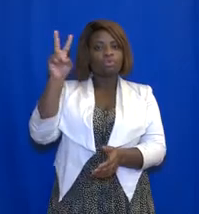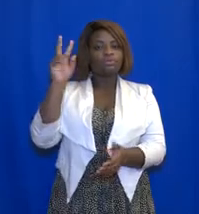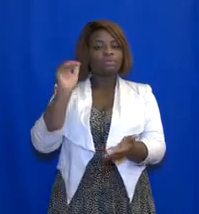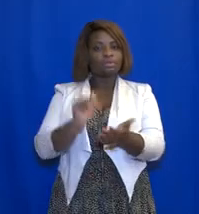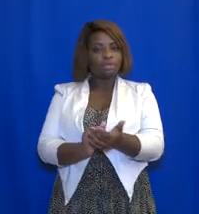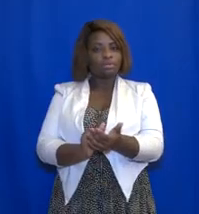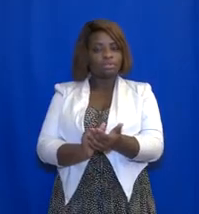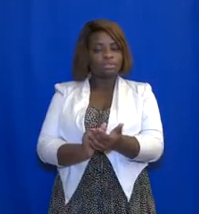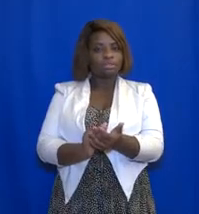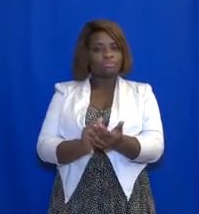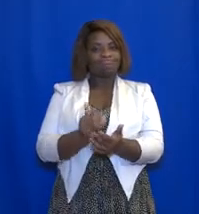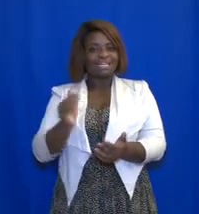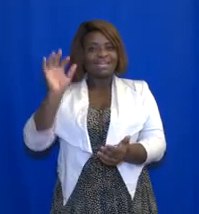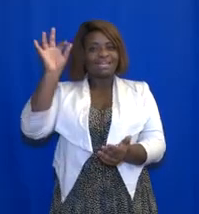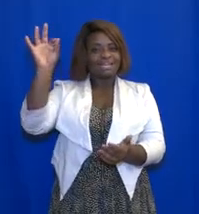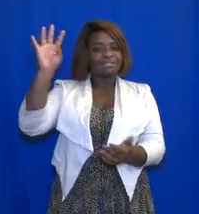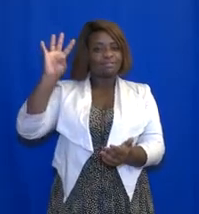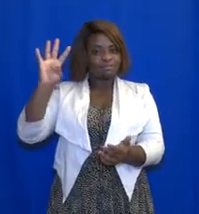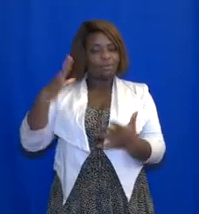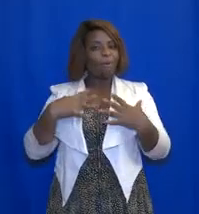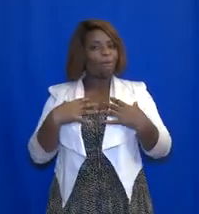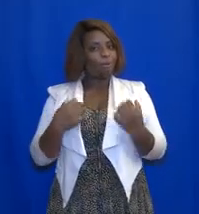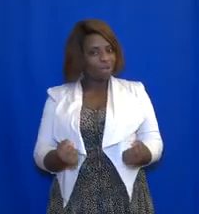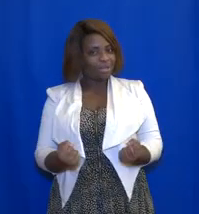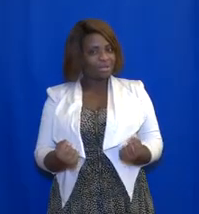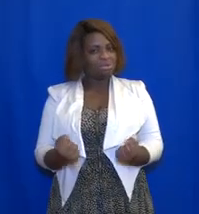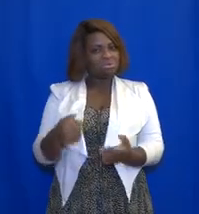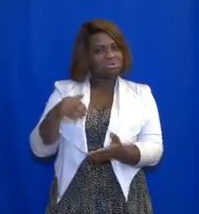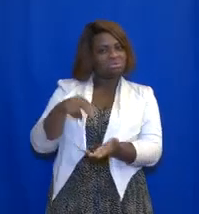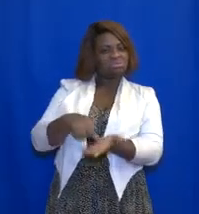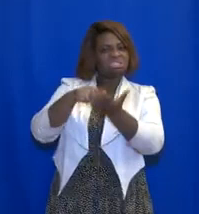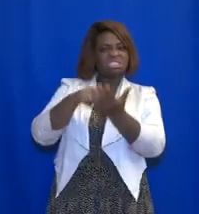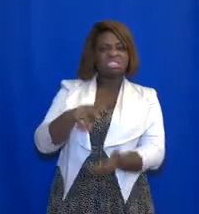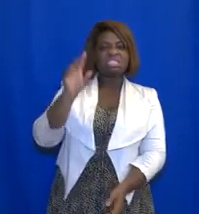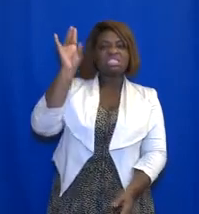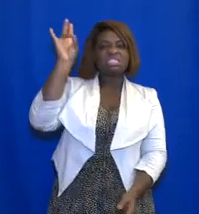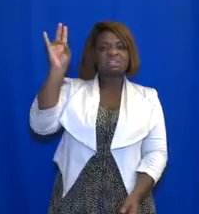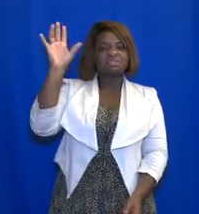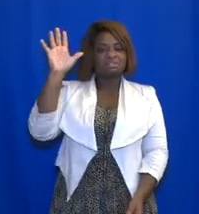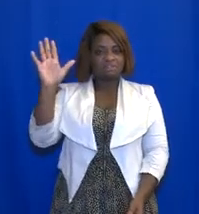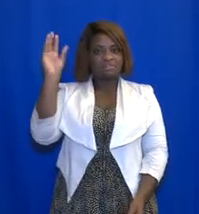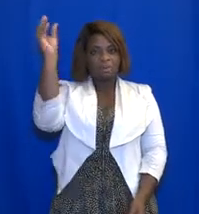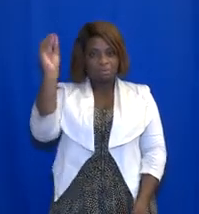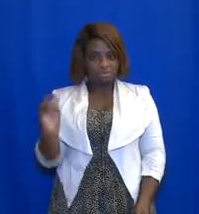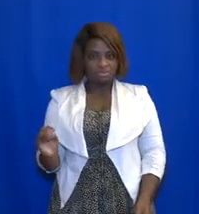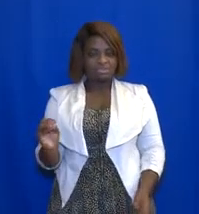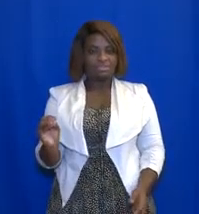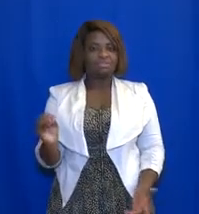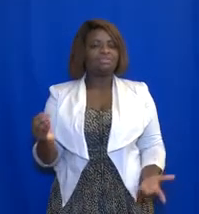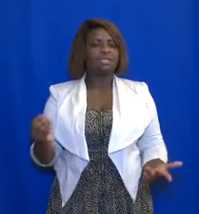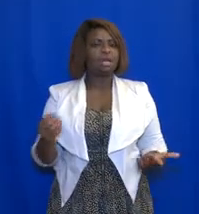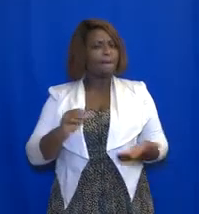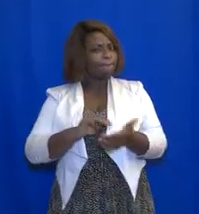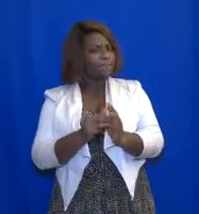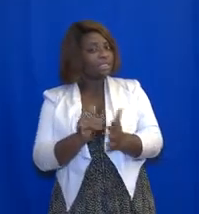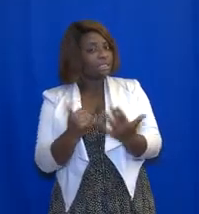12,994 recoveries, representing some 75% of positives. This